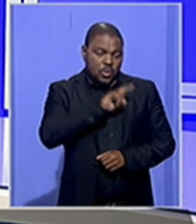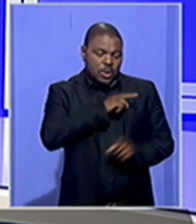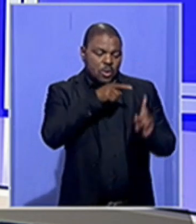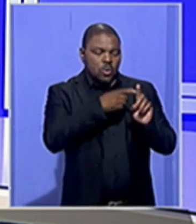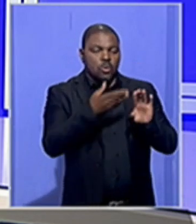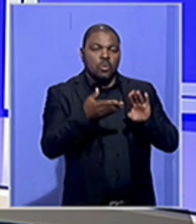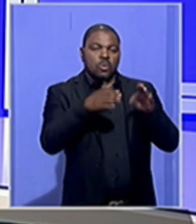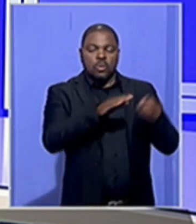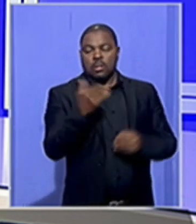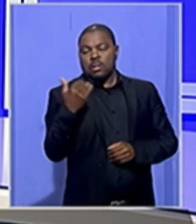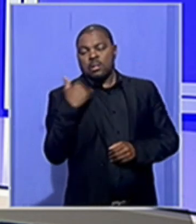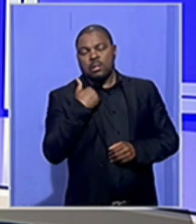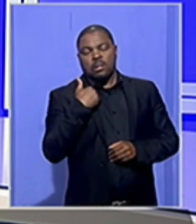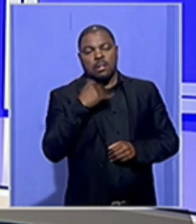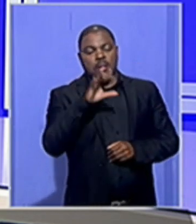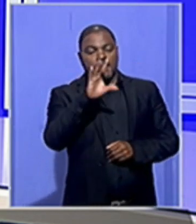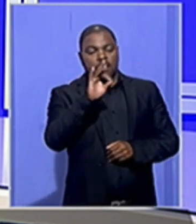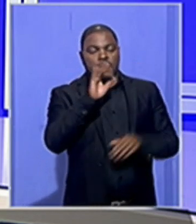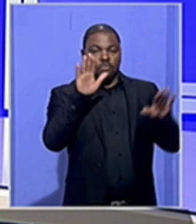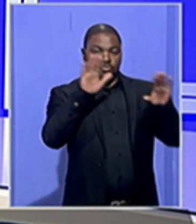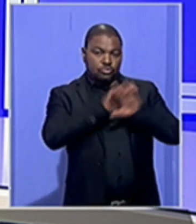ka la bobedi maitsiboa.